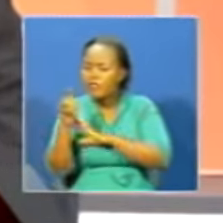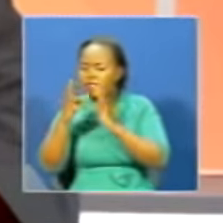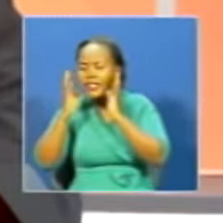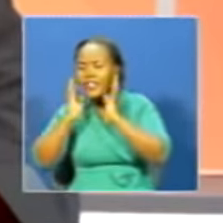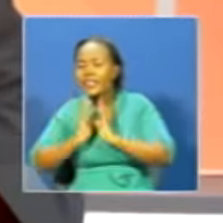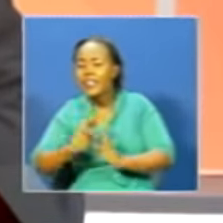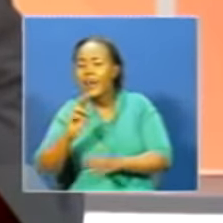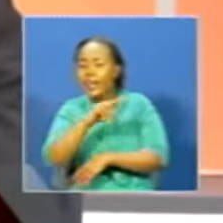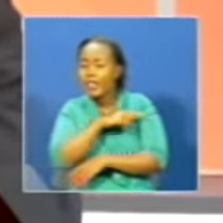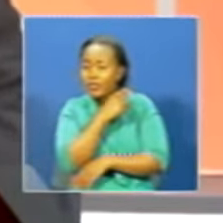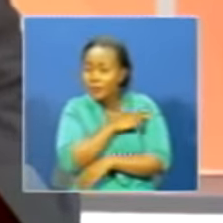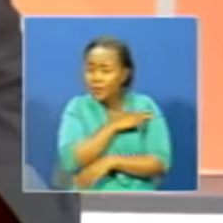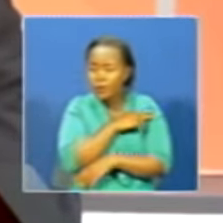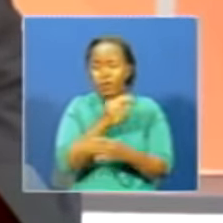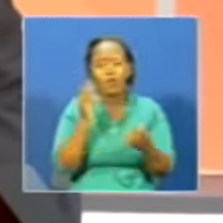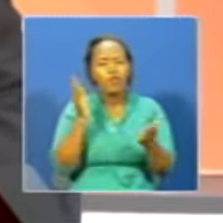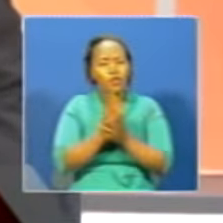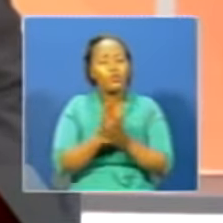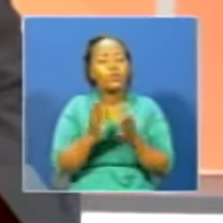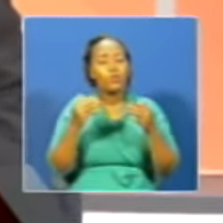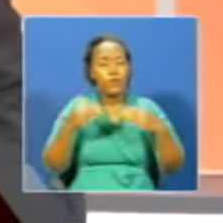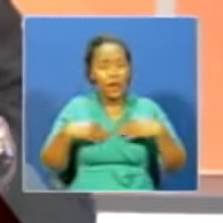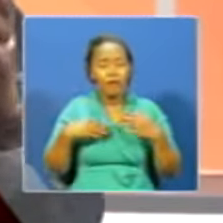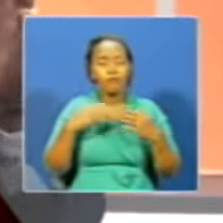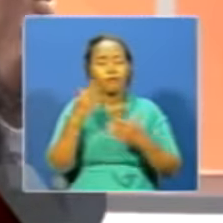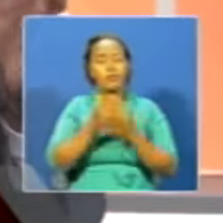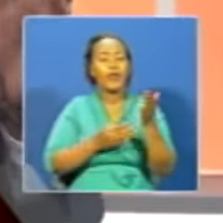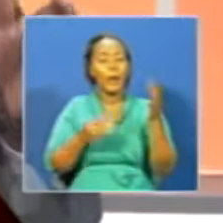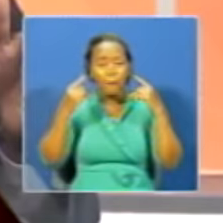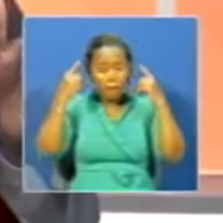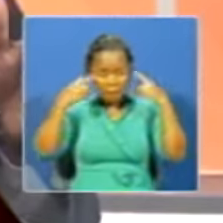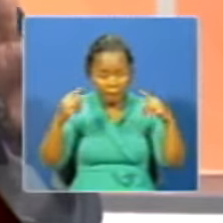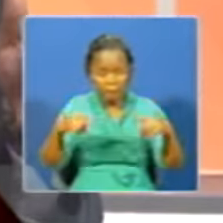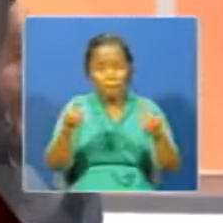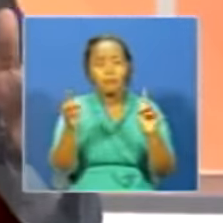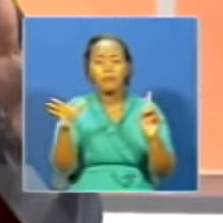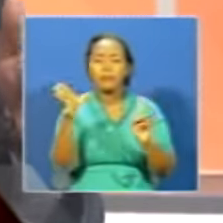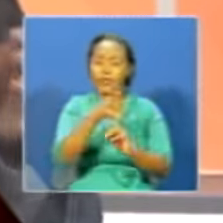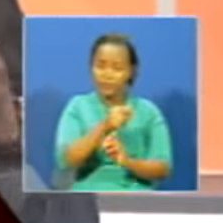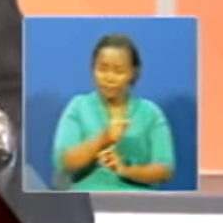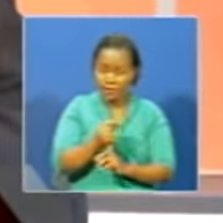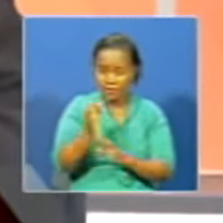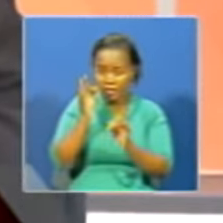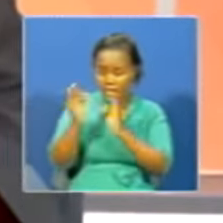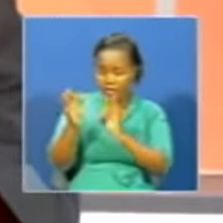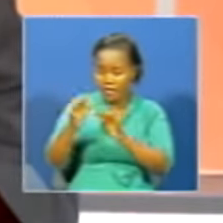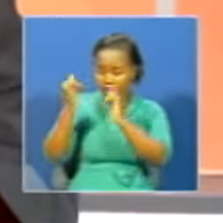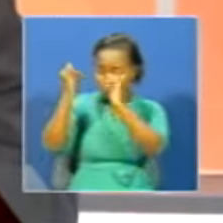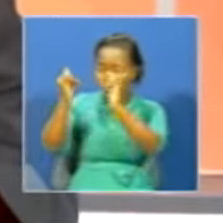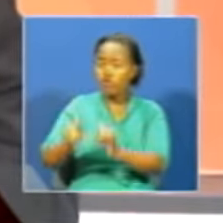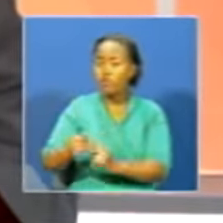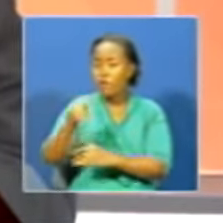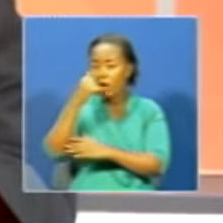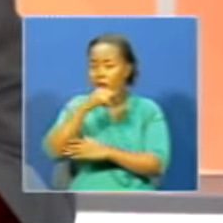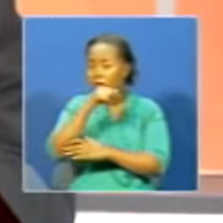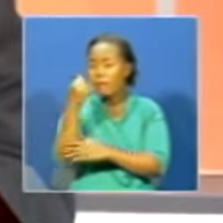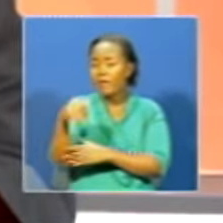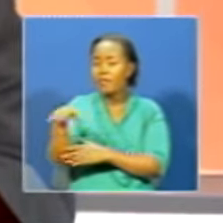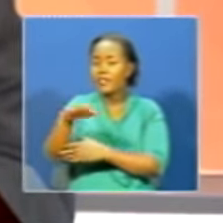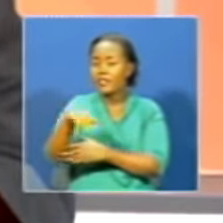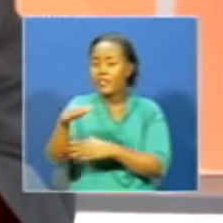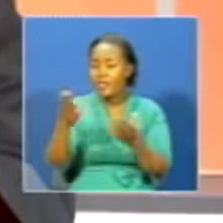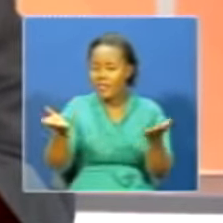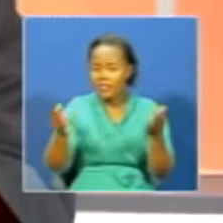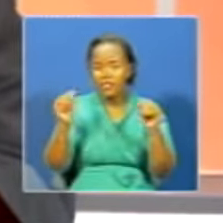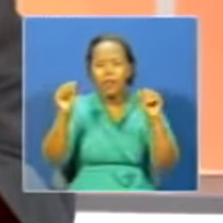there has been some progress. Let us be honest here. Mm-hmm. If you go to the new wing and all that, you yeah. can come across some of the